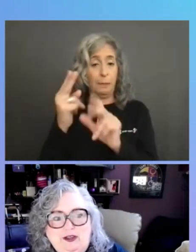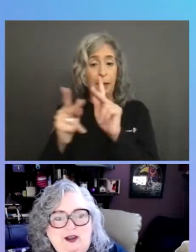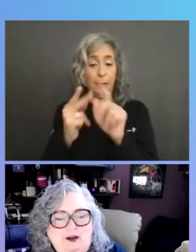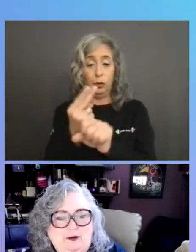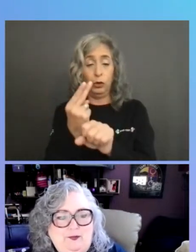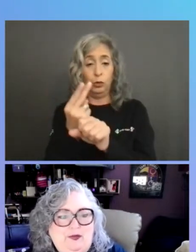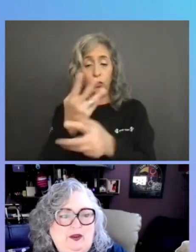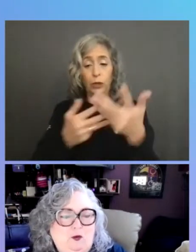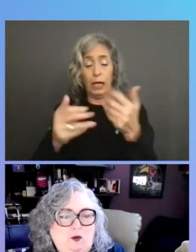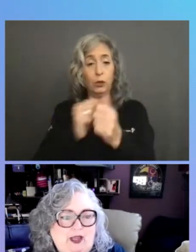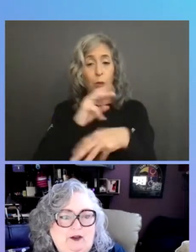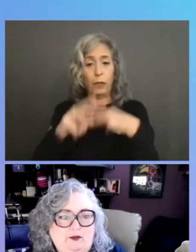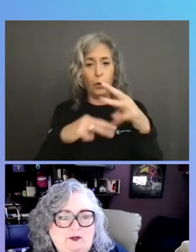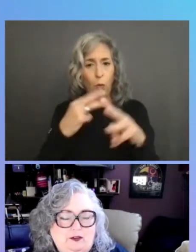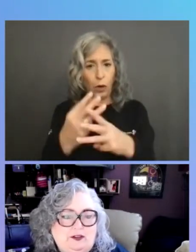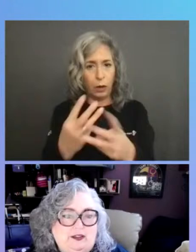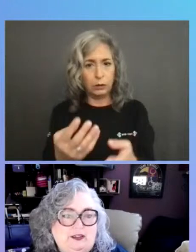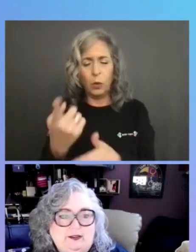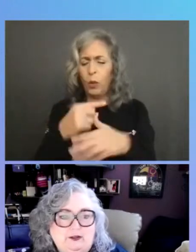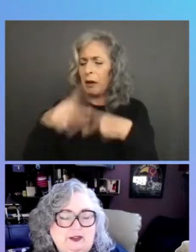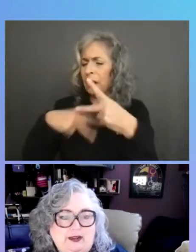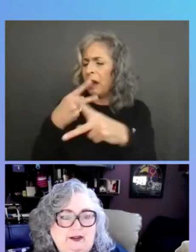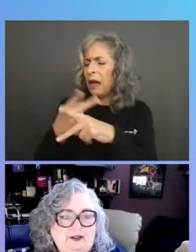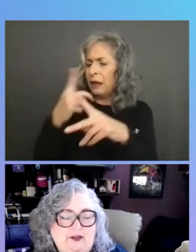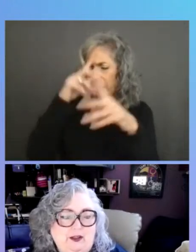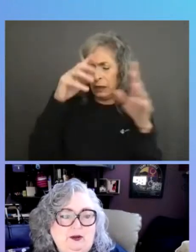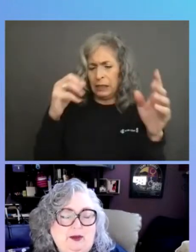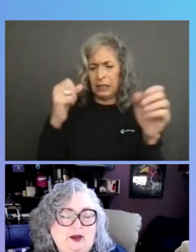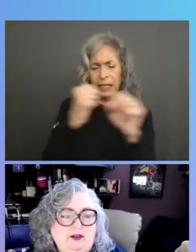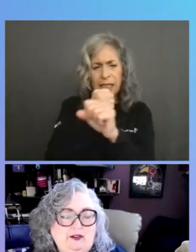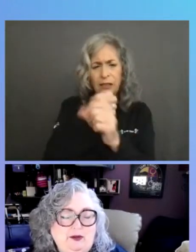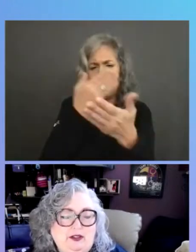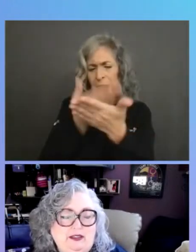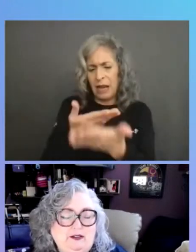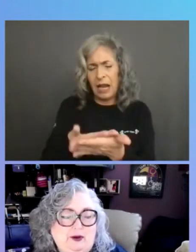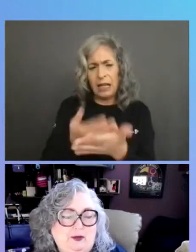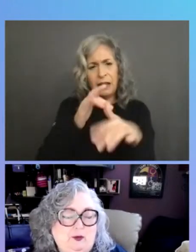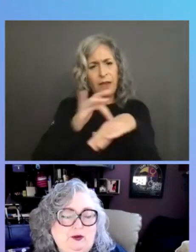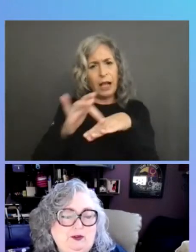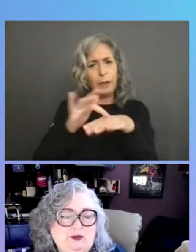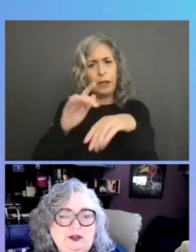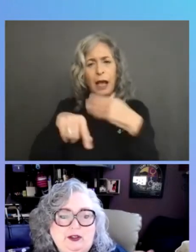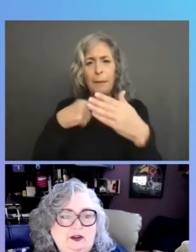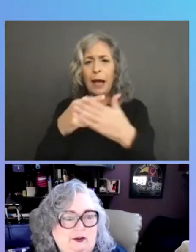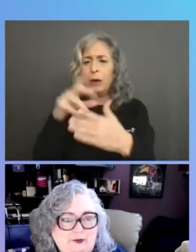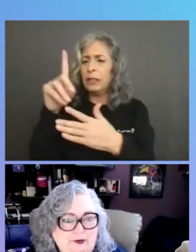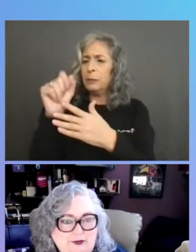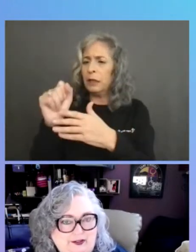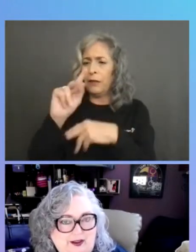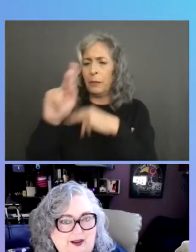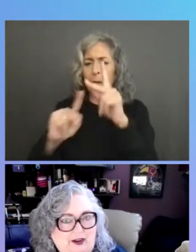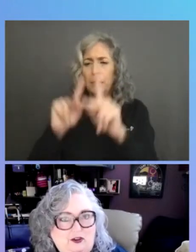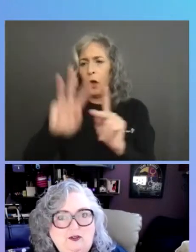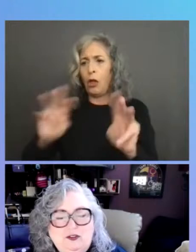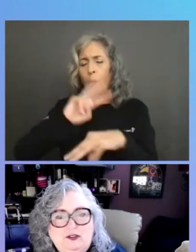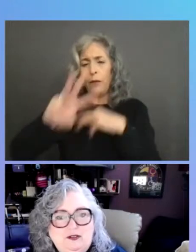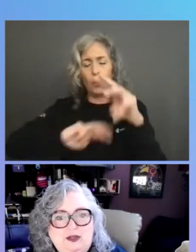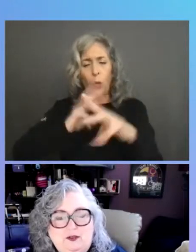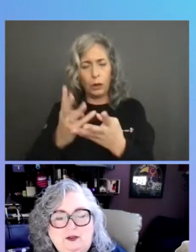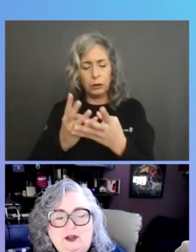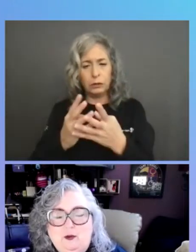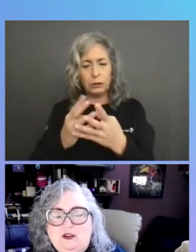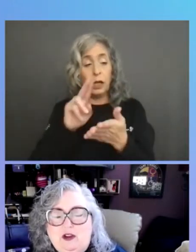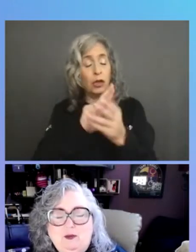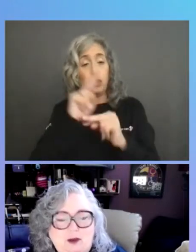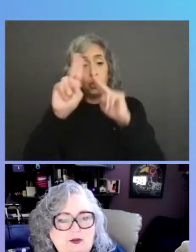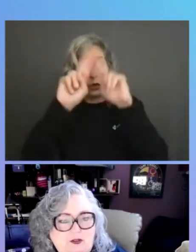world, what kind of statistical data is available about disabilities around the world, universal design and universal design